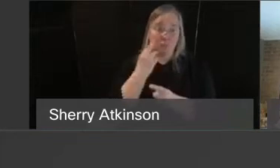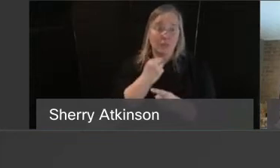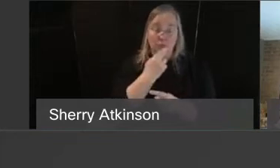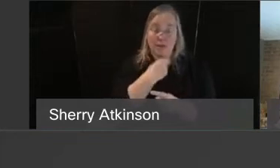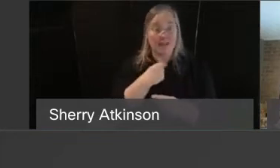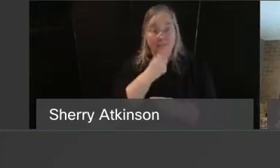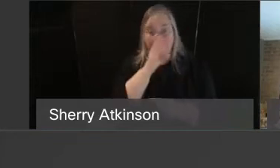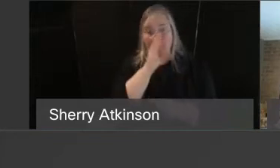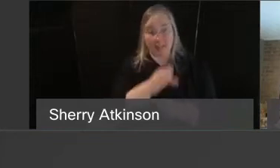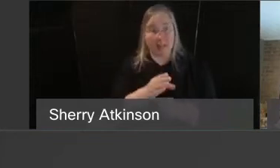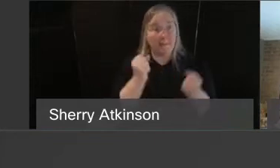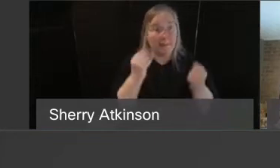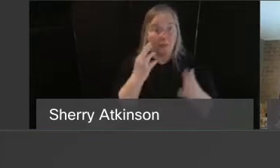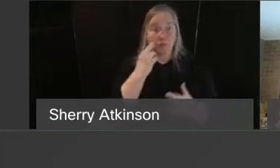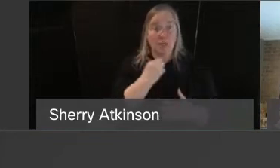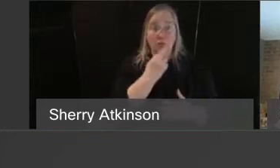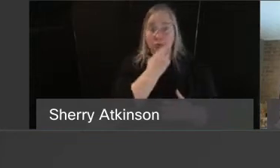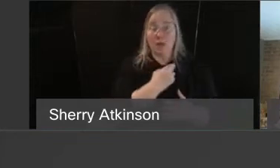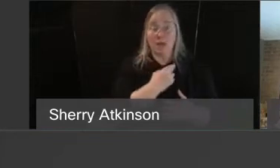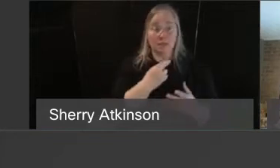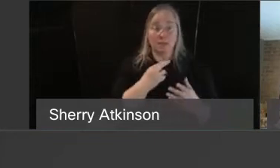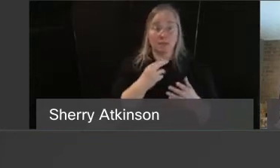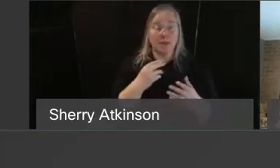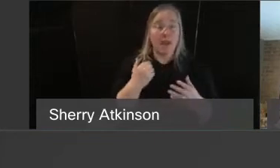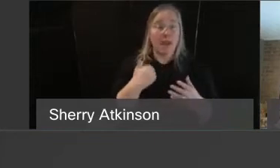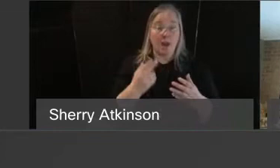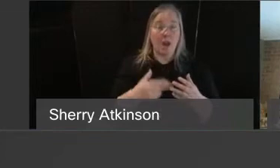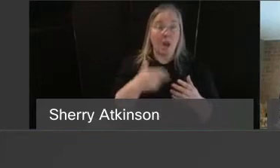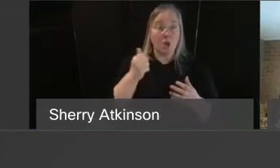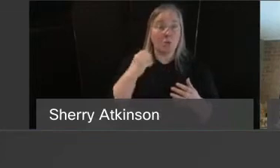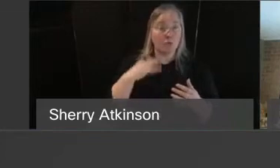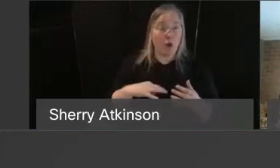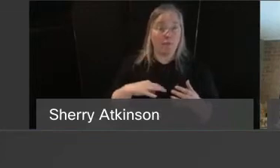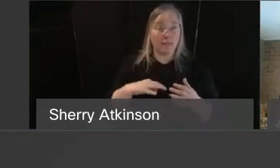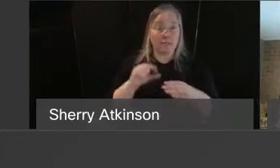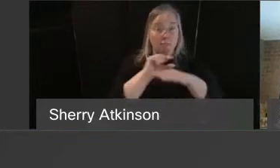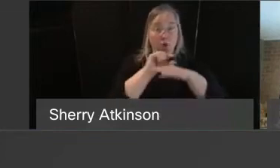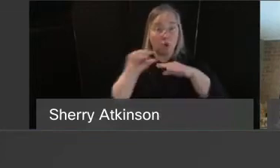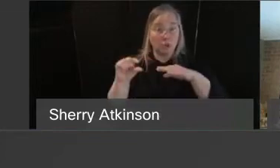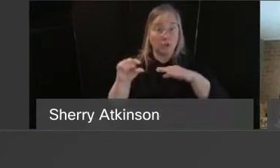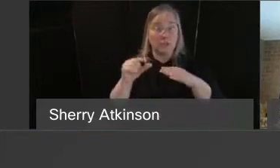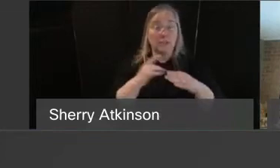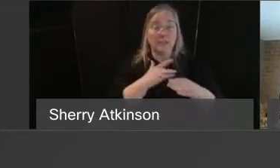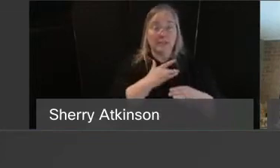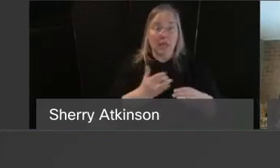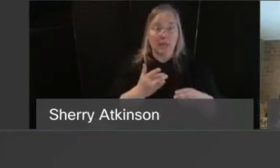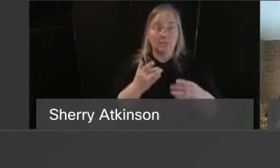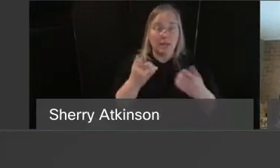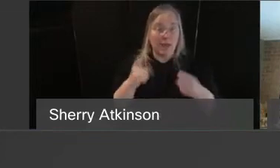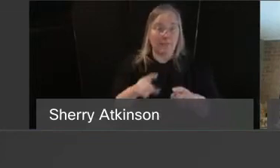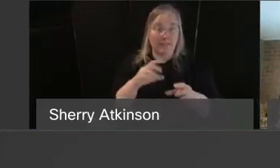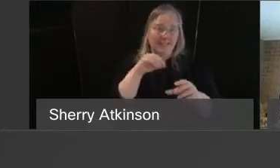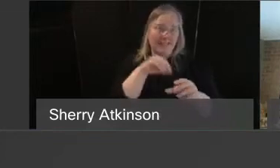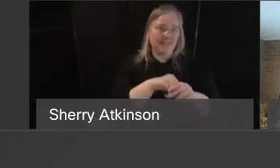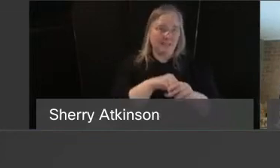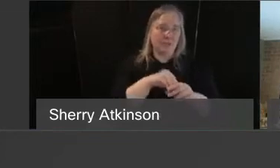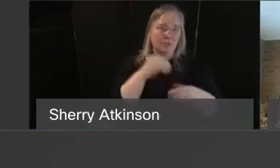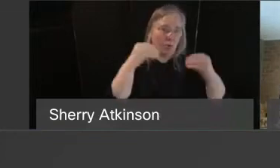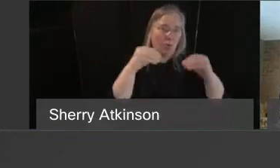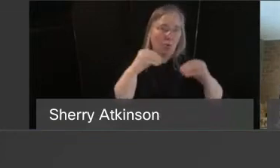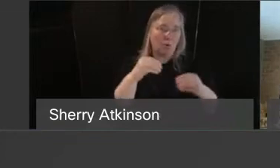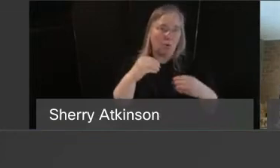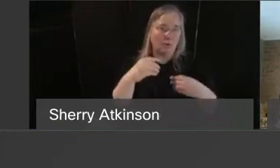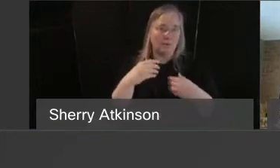make their higher profit margins tend to be on the in-store sales of